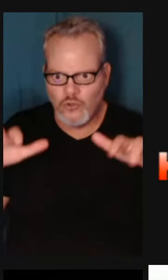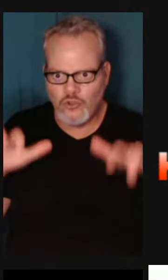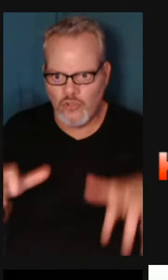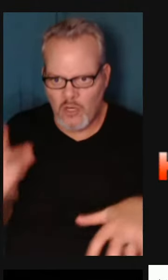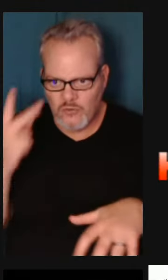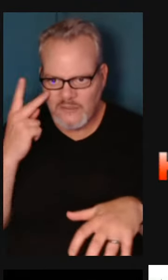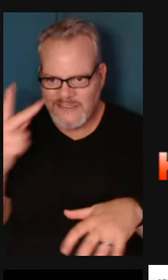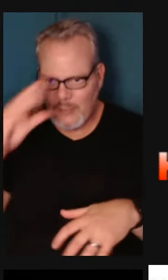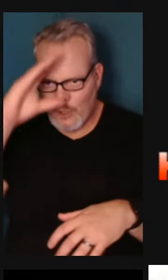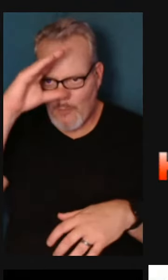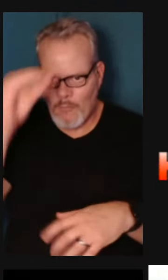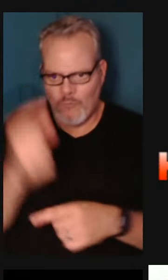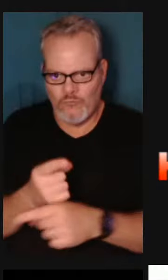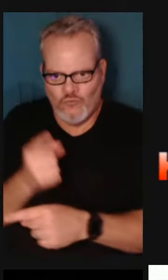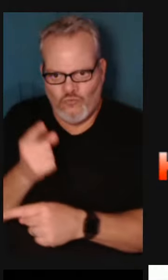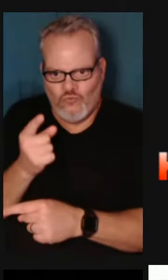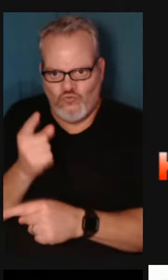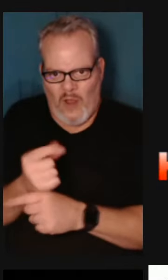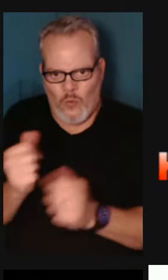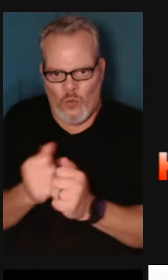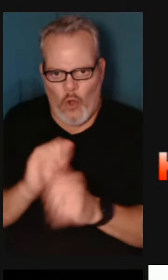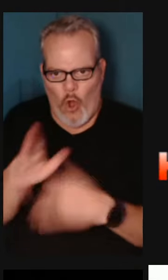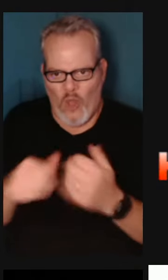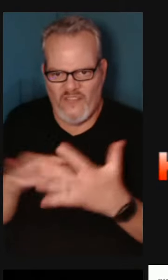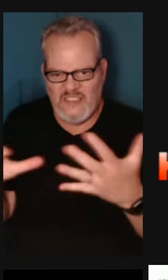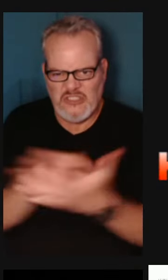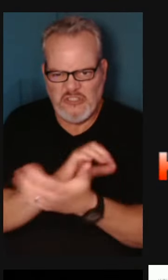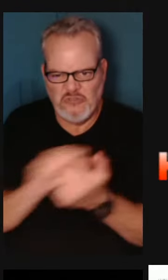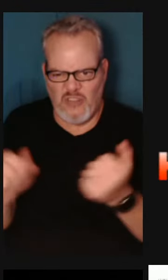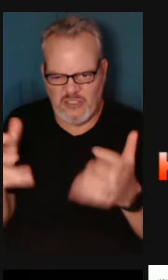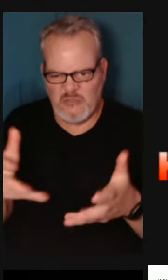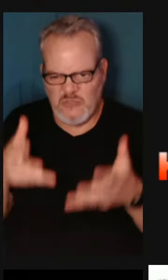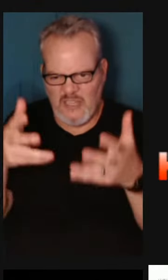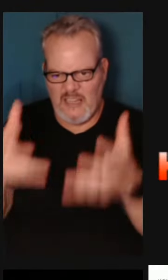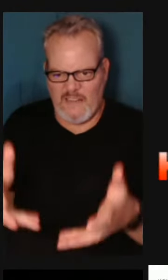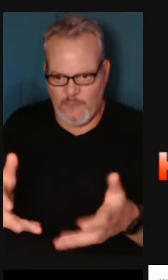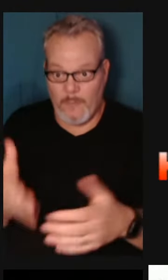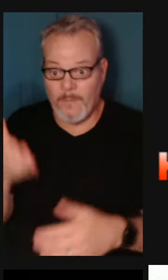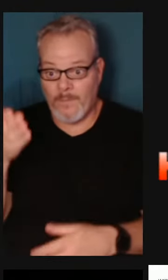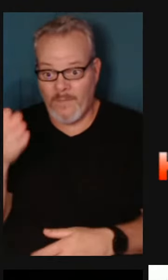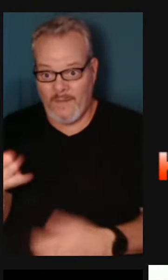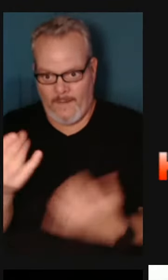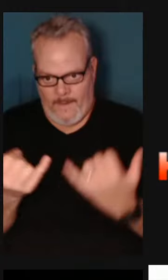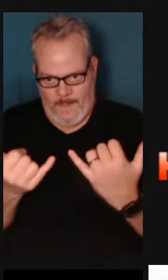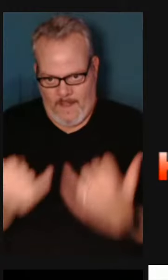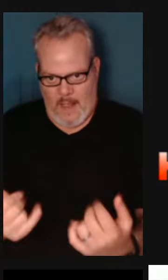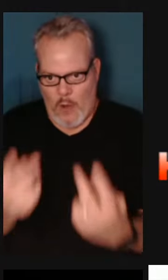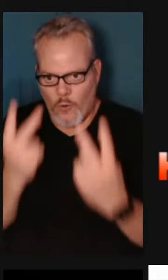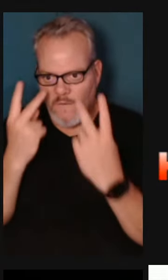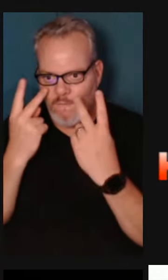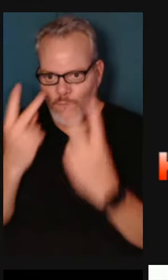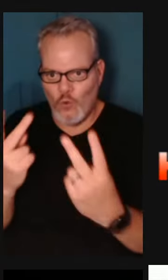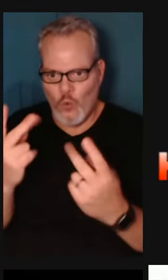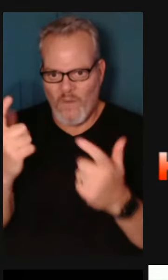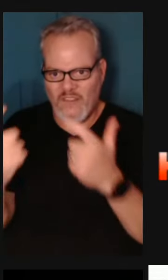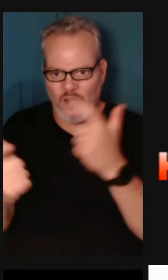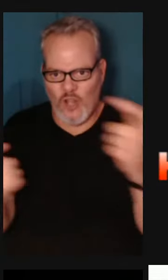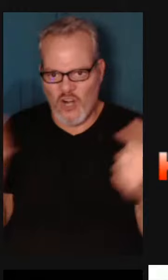with destruction all that was left behind. And there's a current view of the enlarged crack and swimming